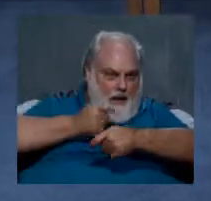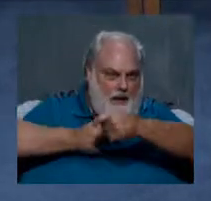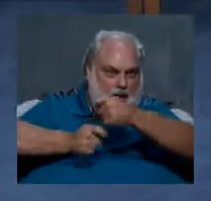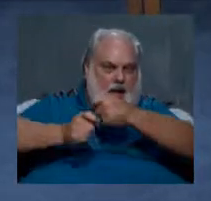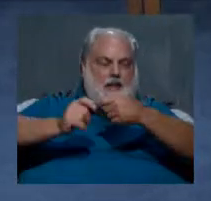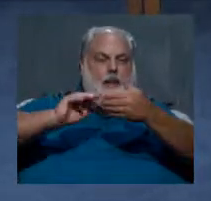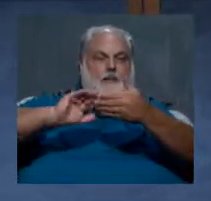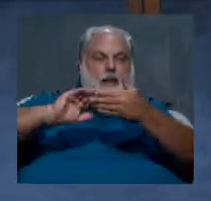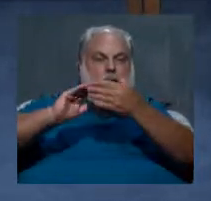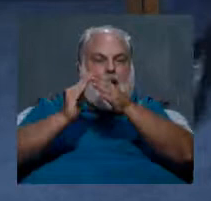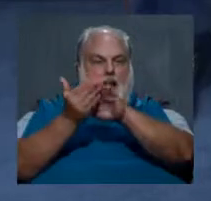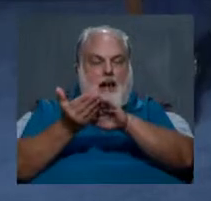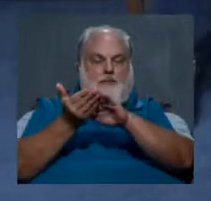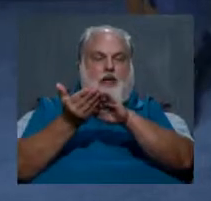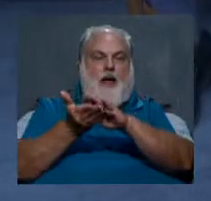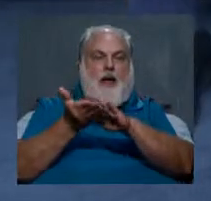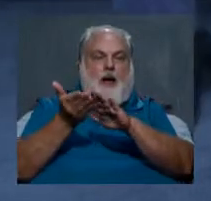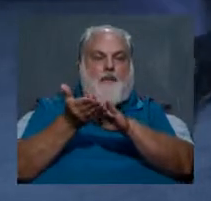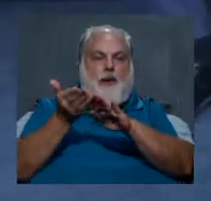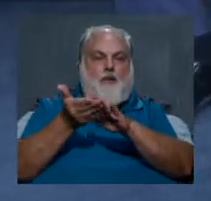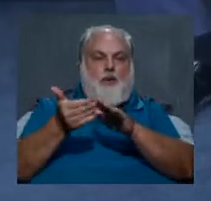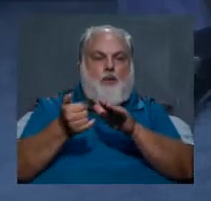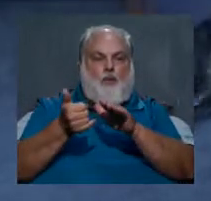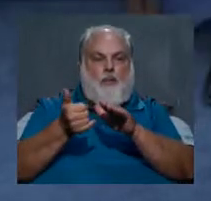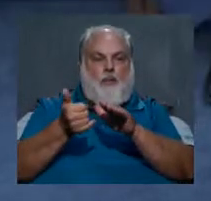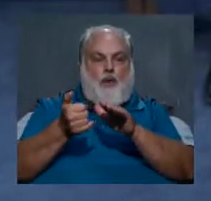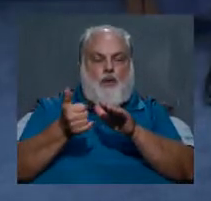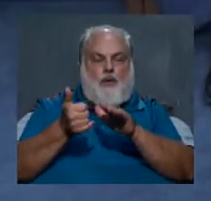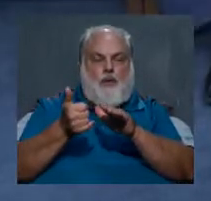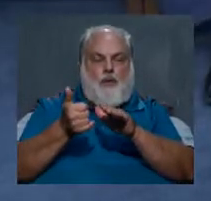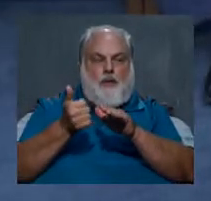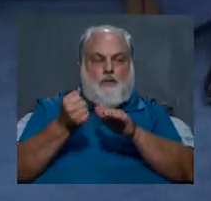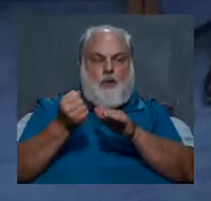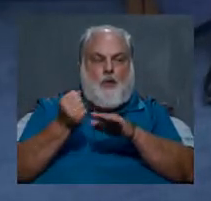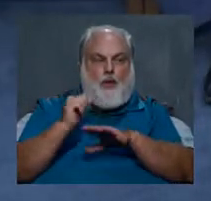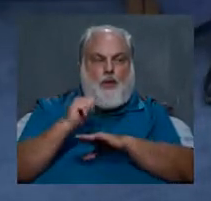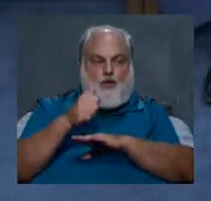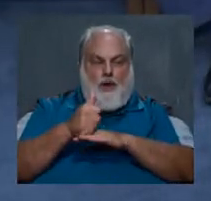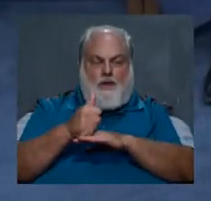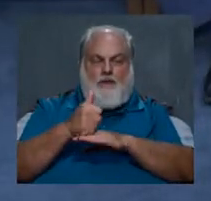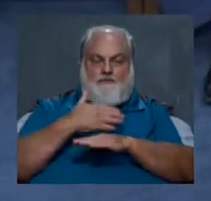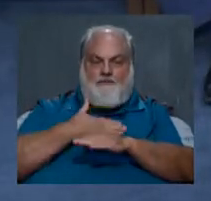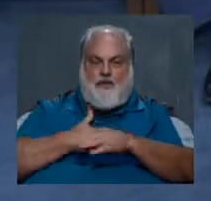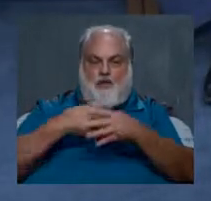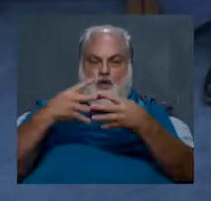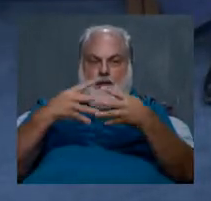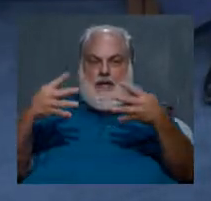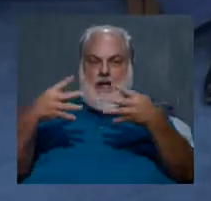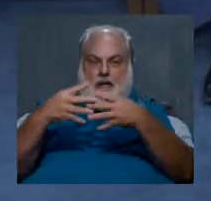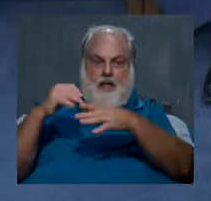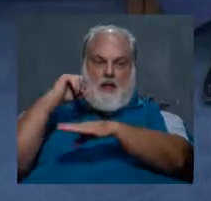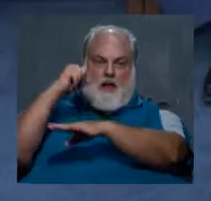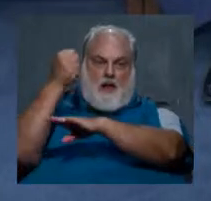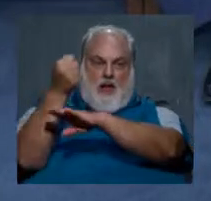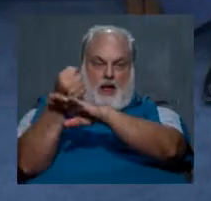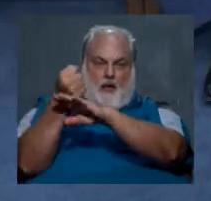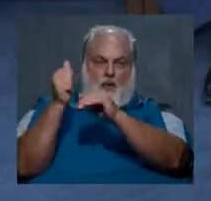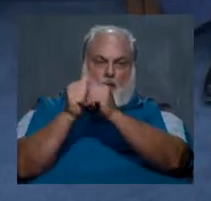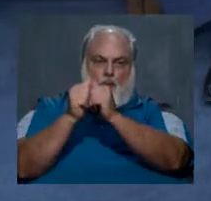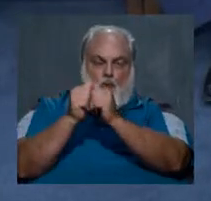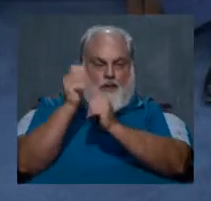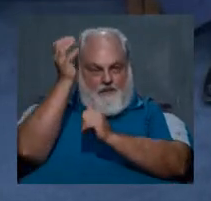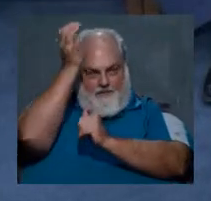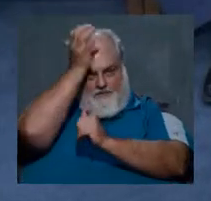converted to a gate that's operated by a remote operator. So what we'll do is we'll construct the physical gates. They'll remain locked with the fire department having a